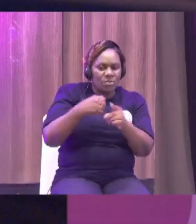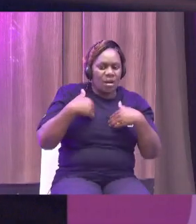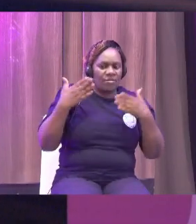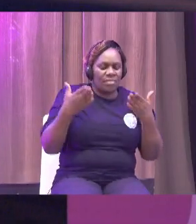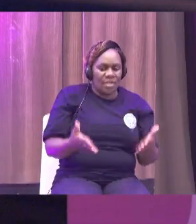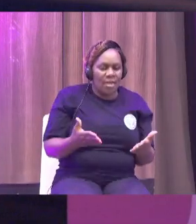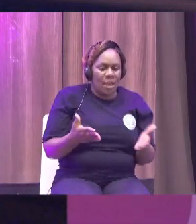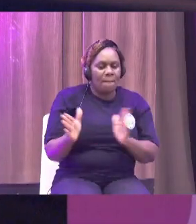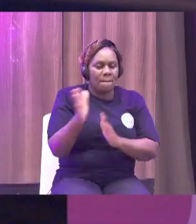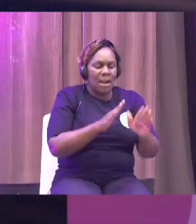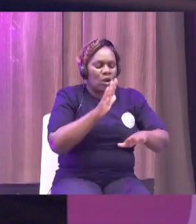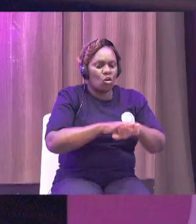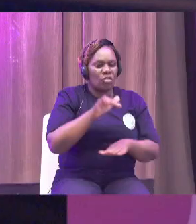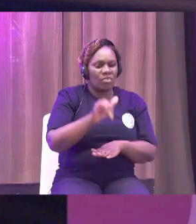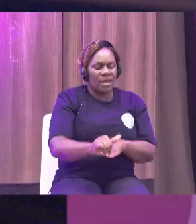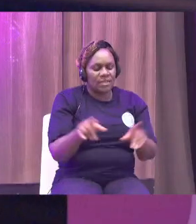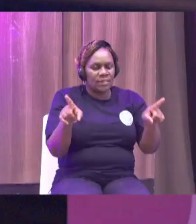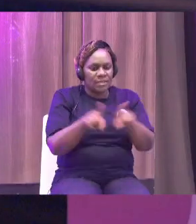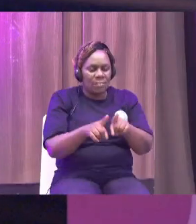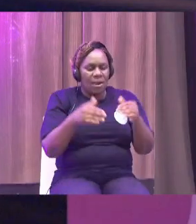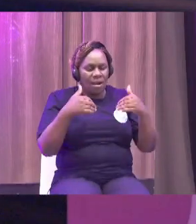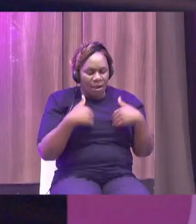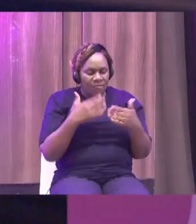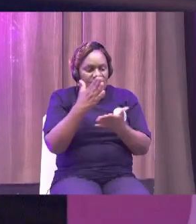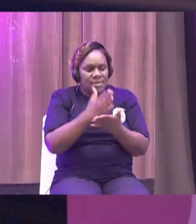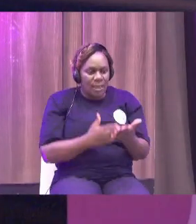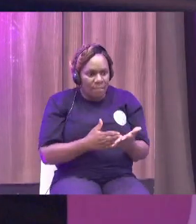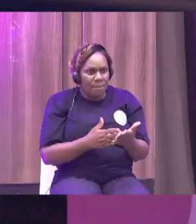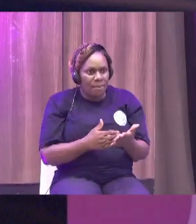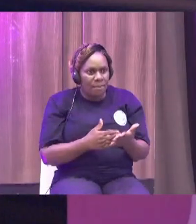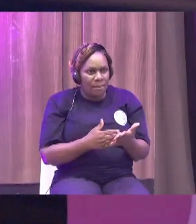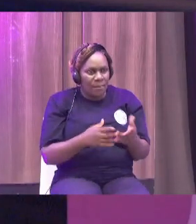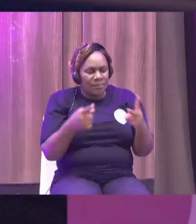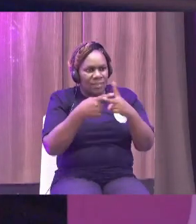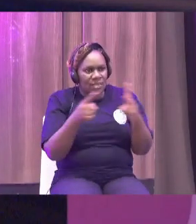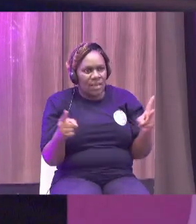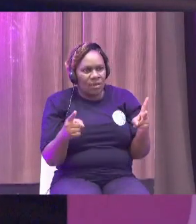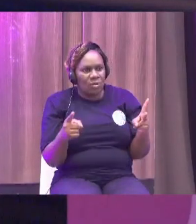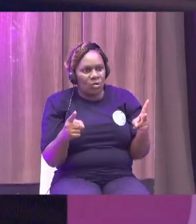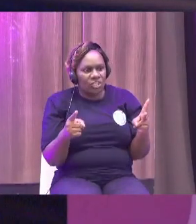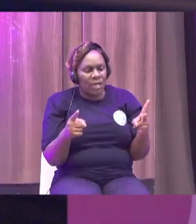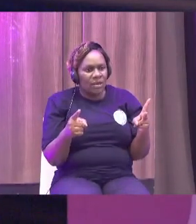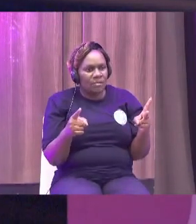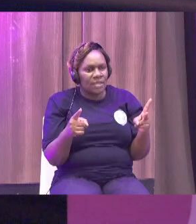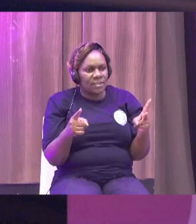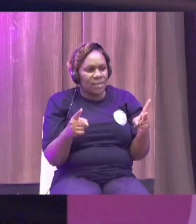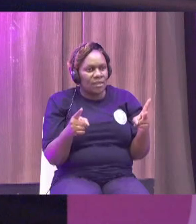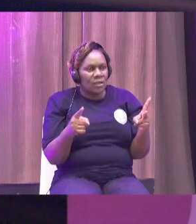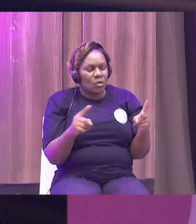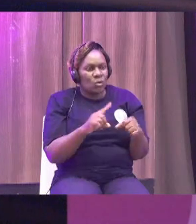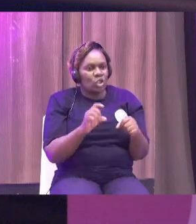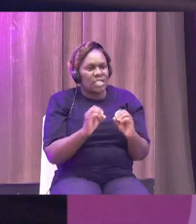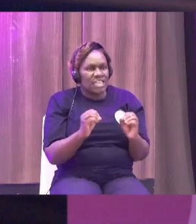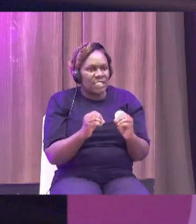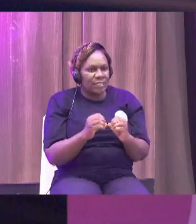planned around this. And we have some head start around some of this by the experience